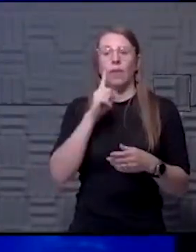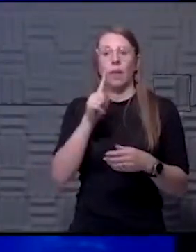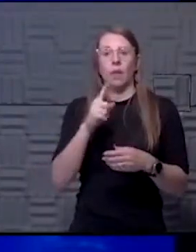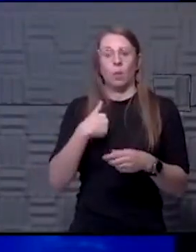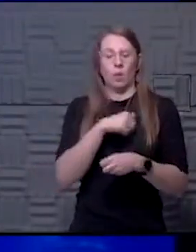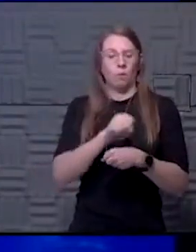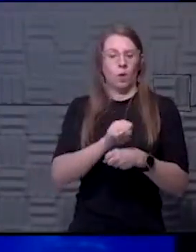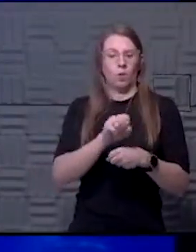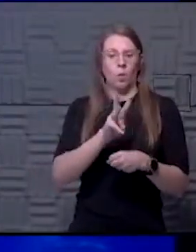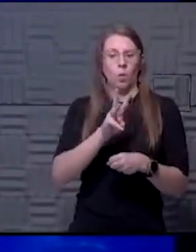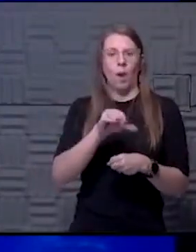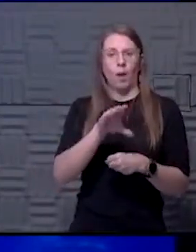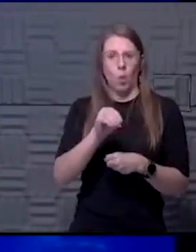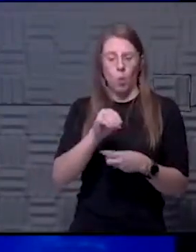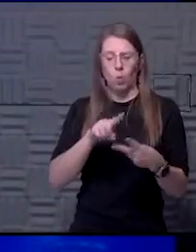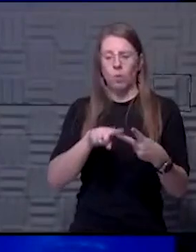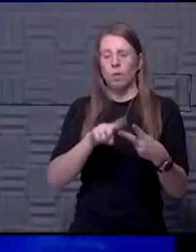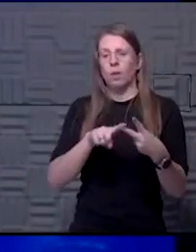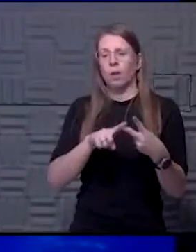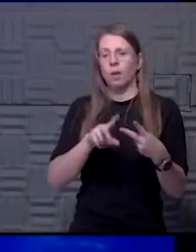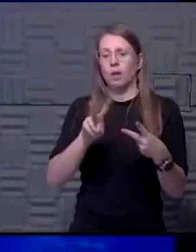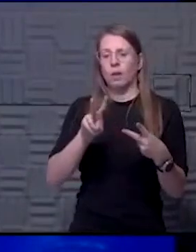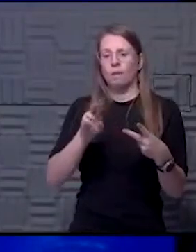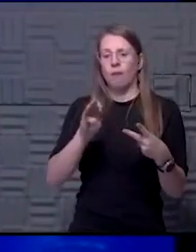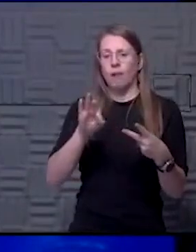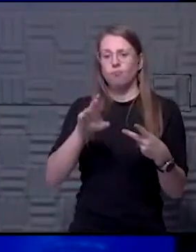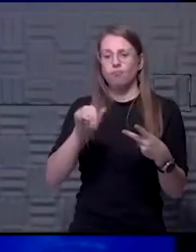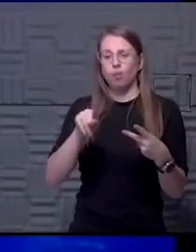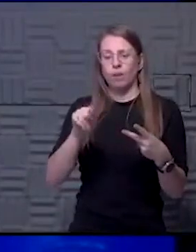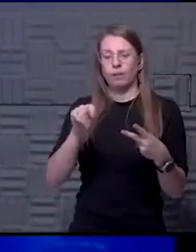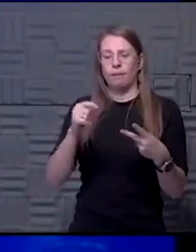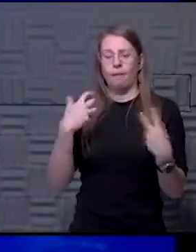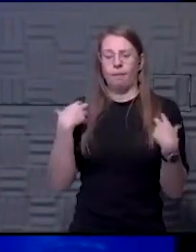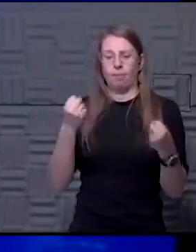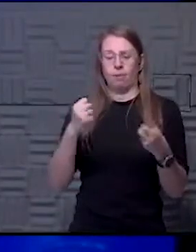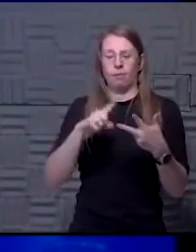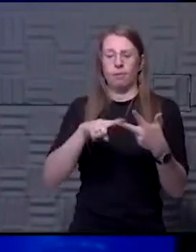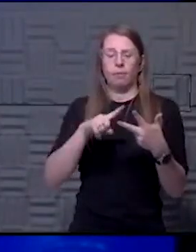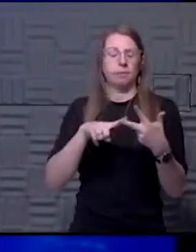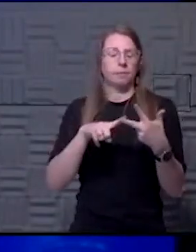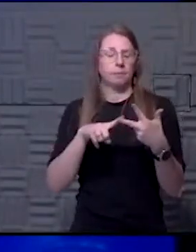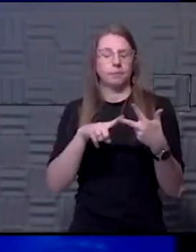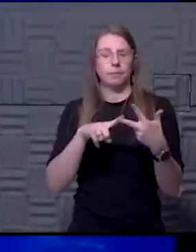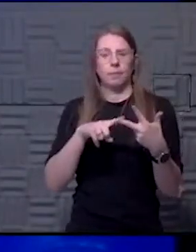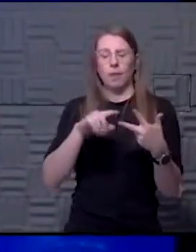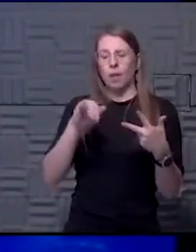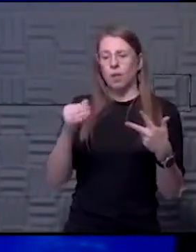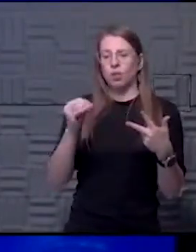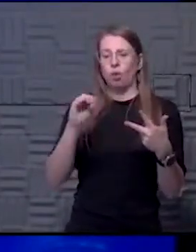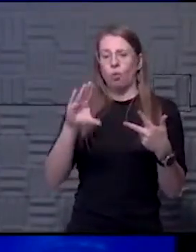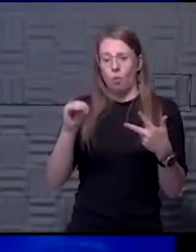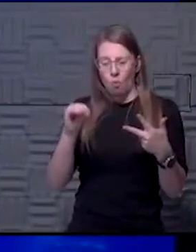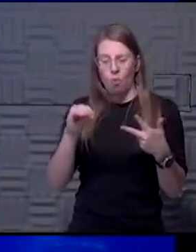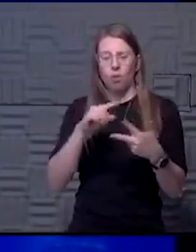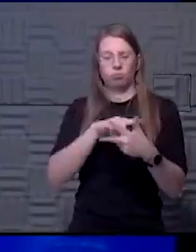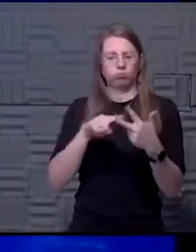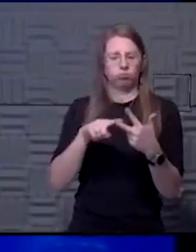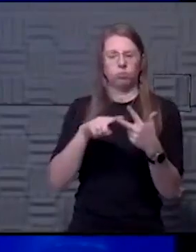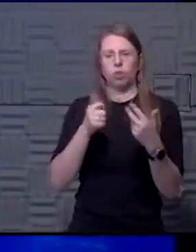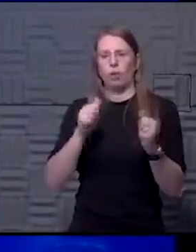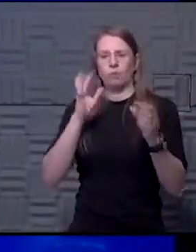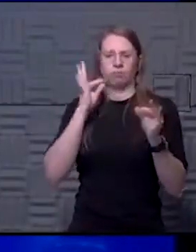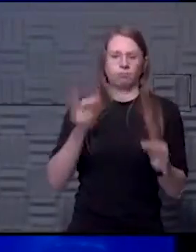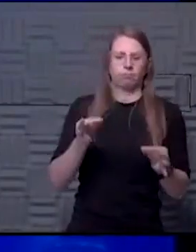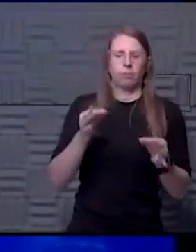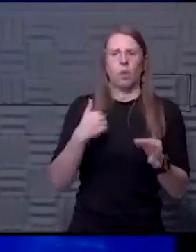worked with Wyandotte, we've worked with Vibrant Health, our FQHC here in Wyandotte County, we've worked with Johnson County to try and determine